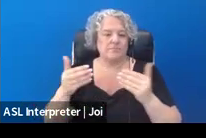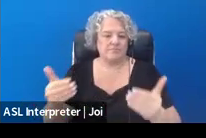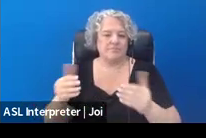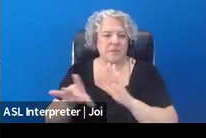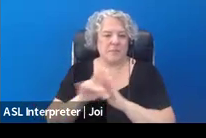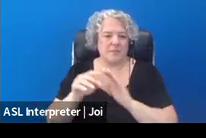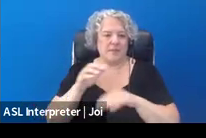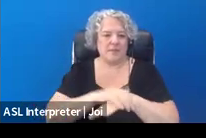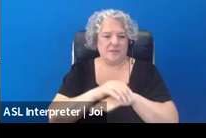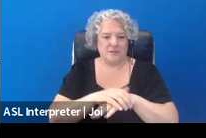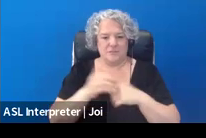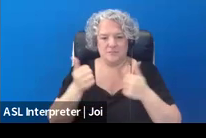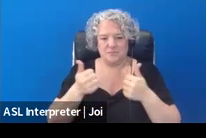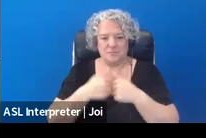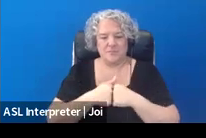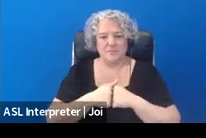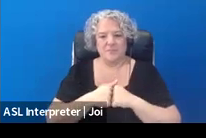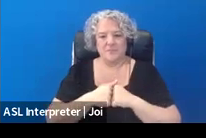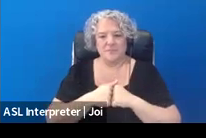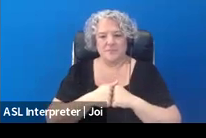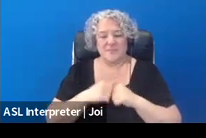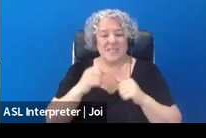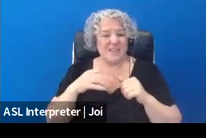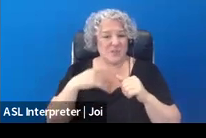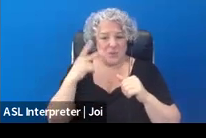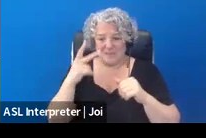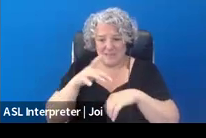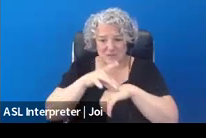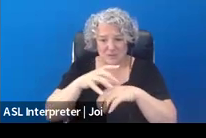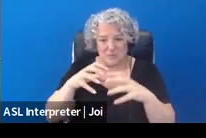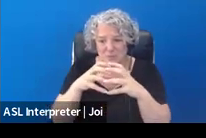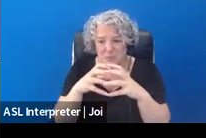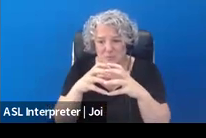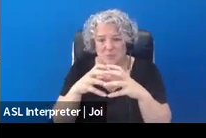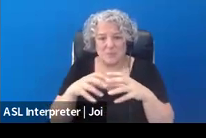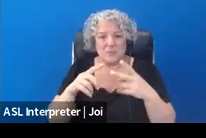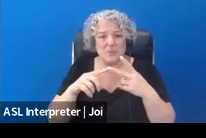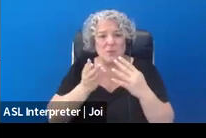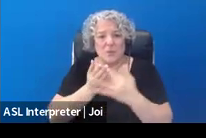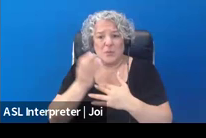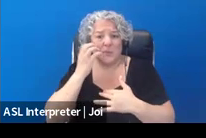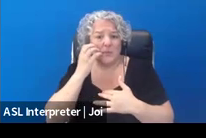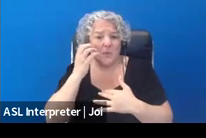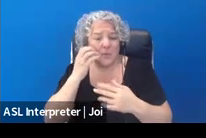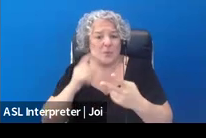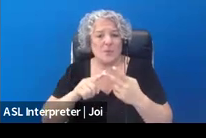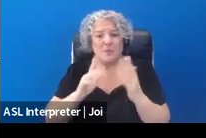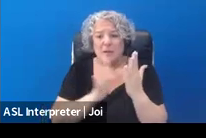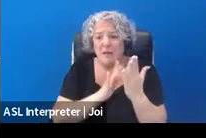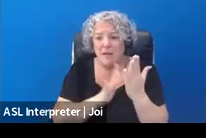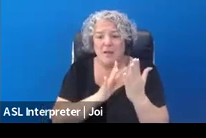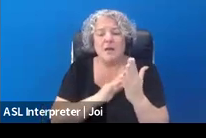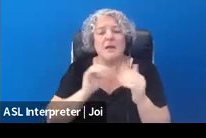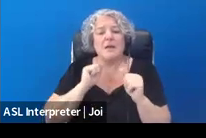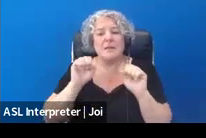select the English channel. And if you're not seeing that little globe, or if you're here through a smartphone or a tablet, you can click